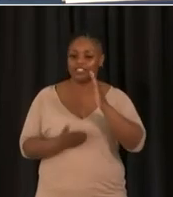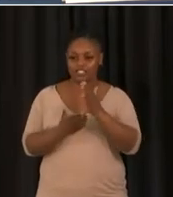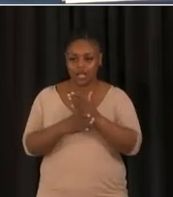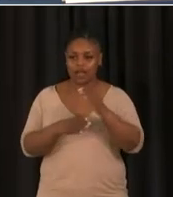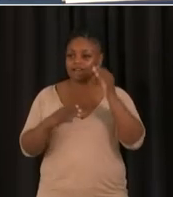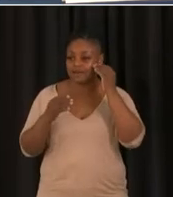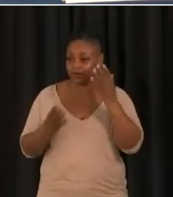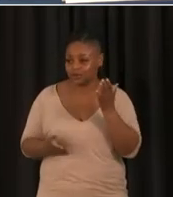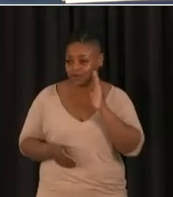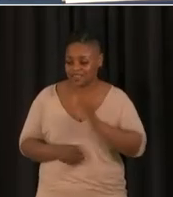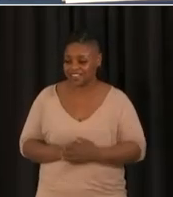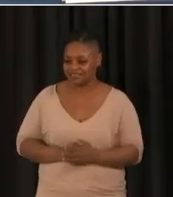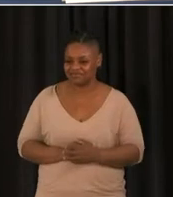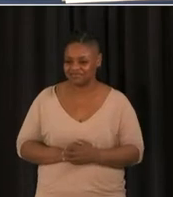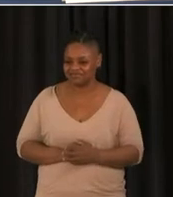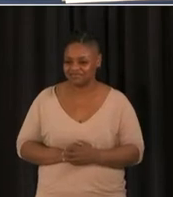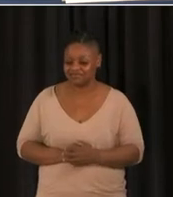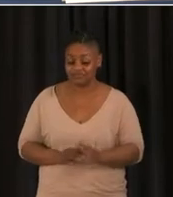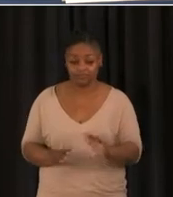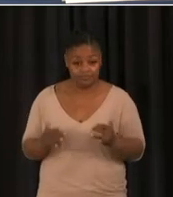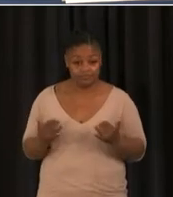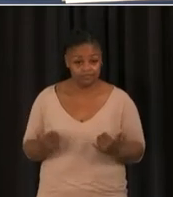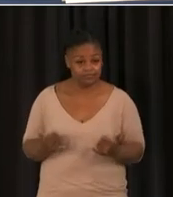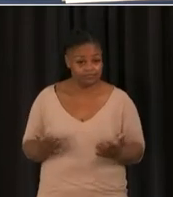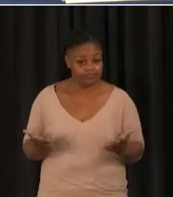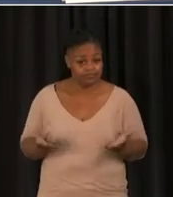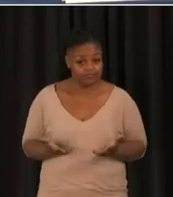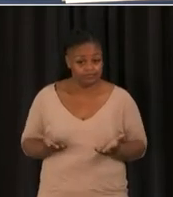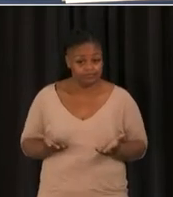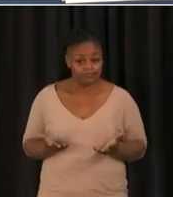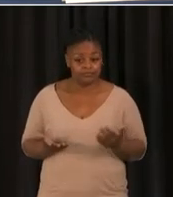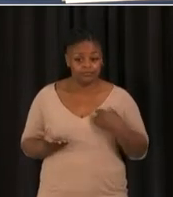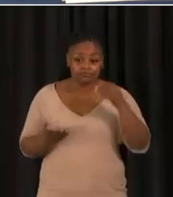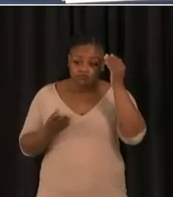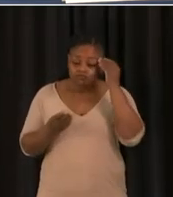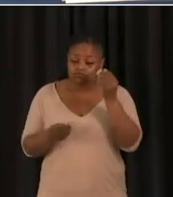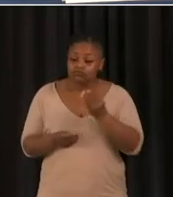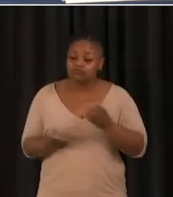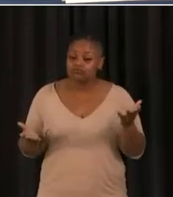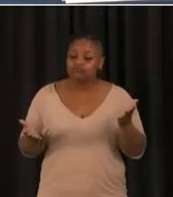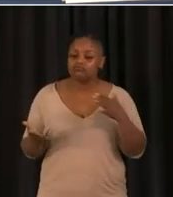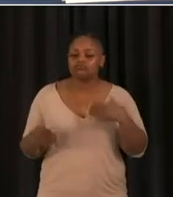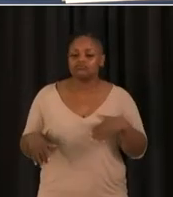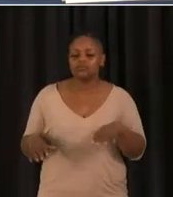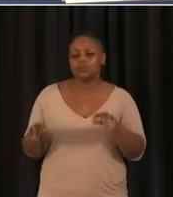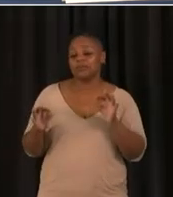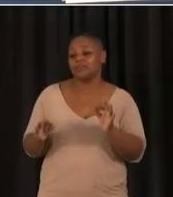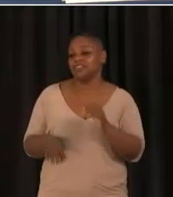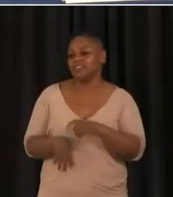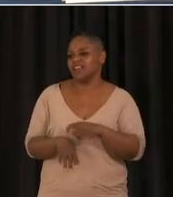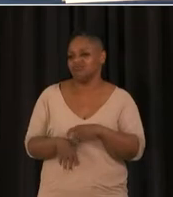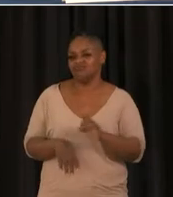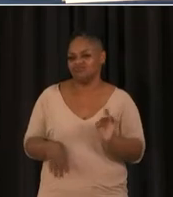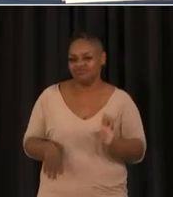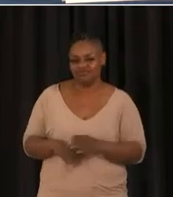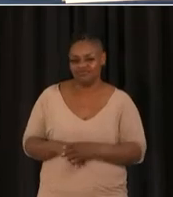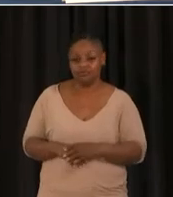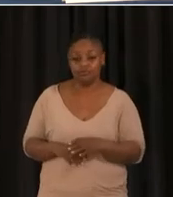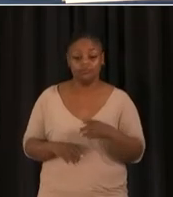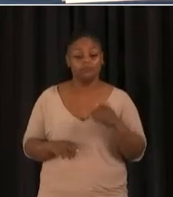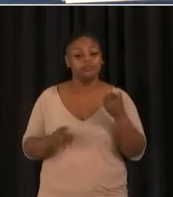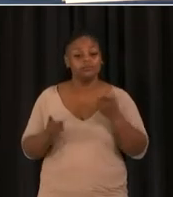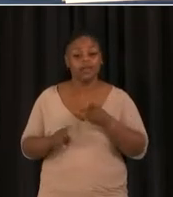fully informed about the information that is available to them about their financial health and well-being. All of